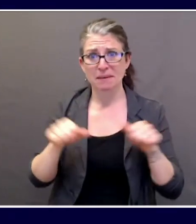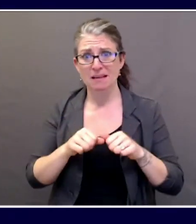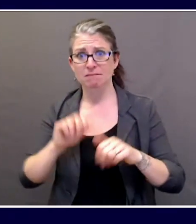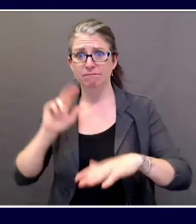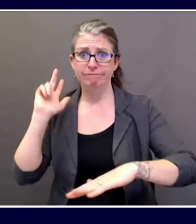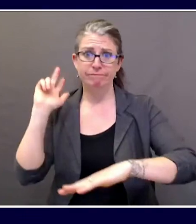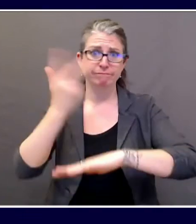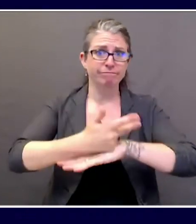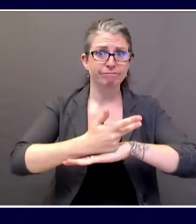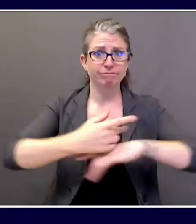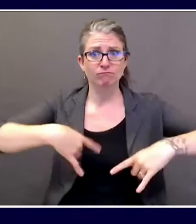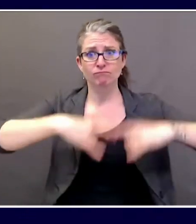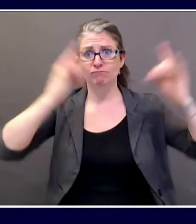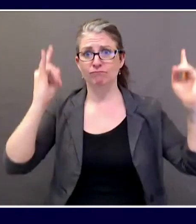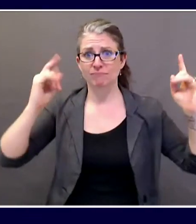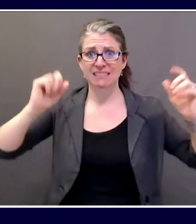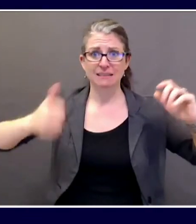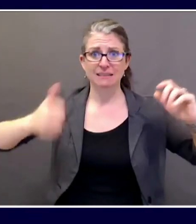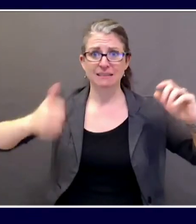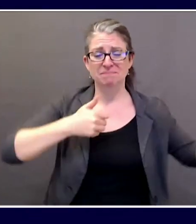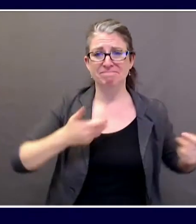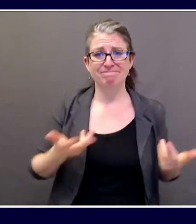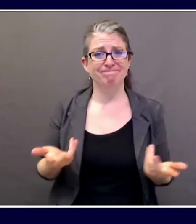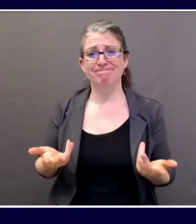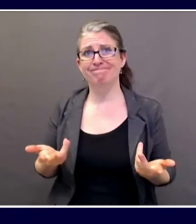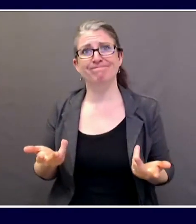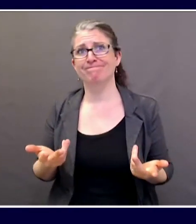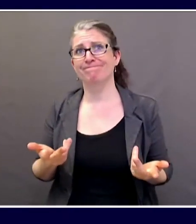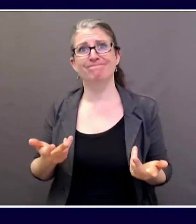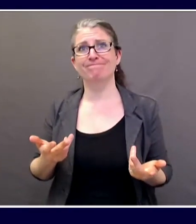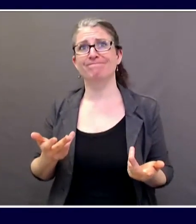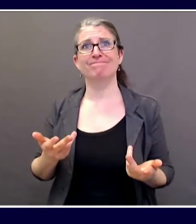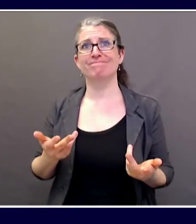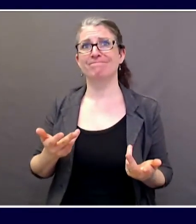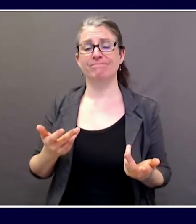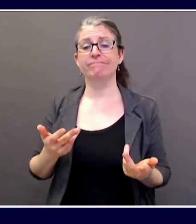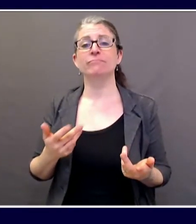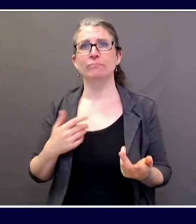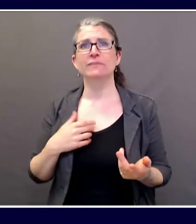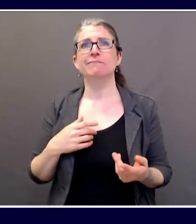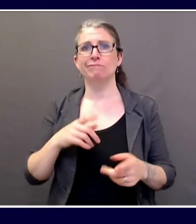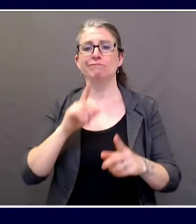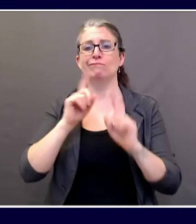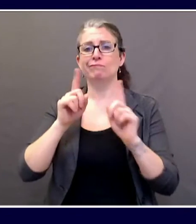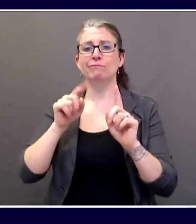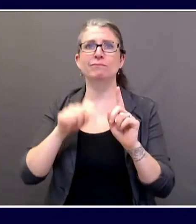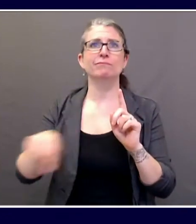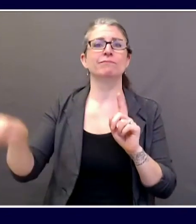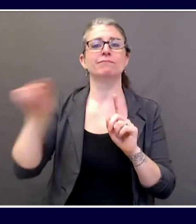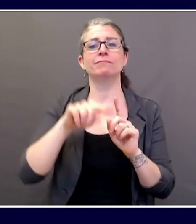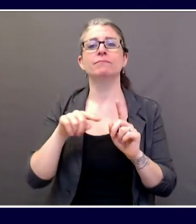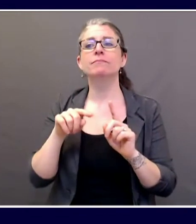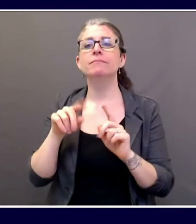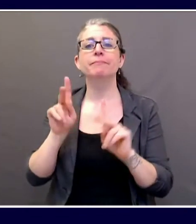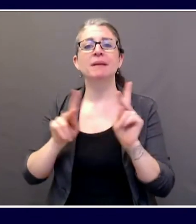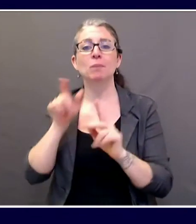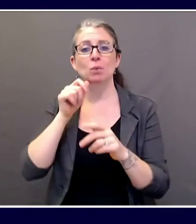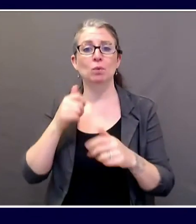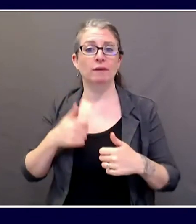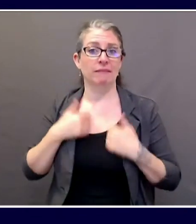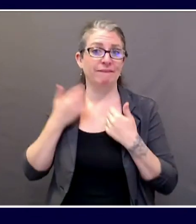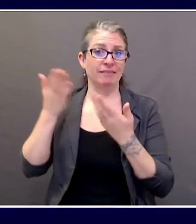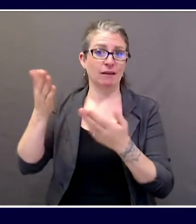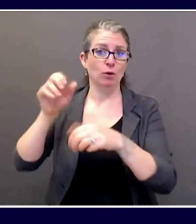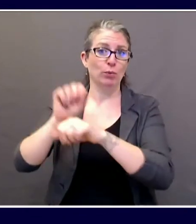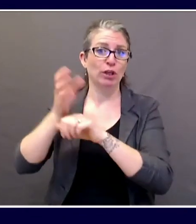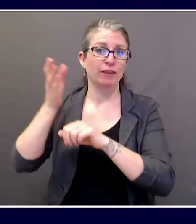who, according to them, between Reddington, Fairview, as well as EMS agencies, are able to provide coverage, but we're still trying